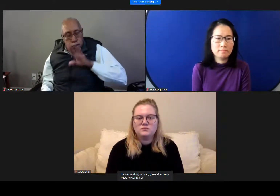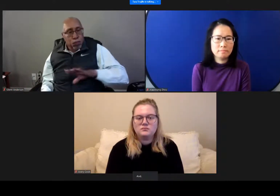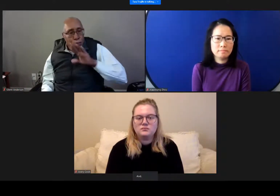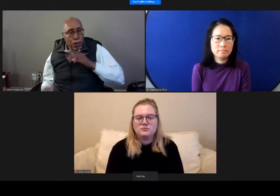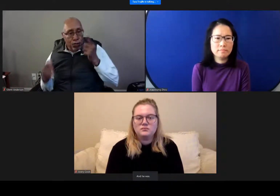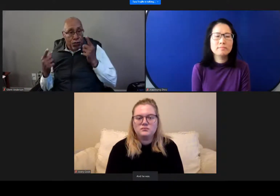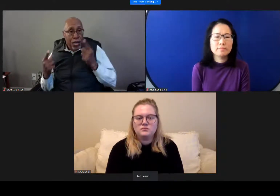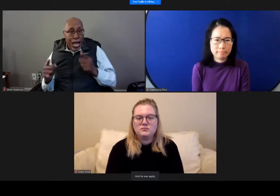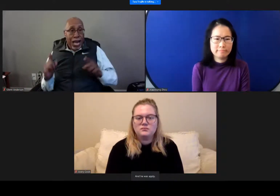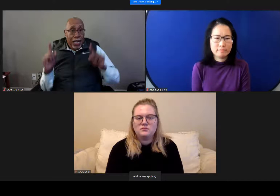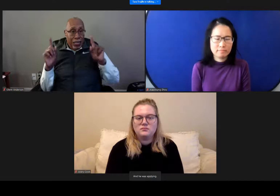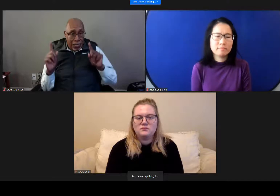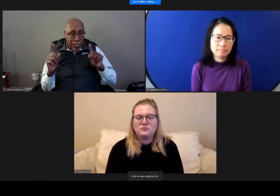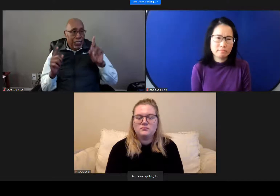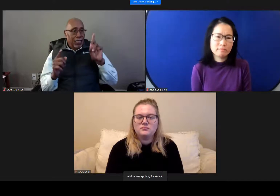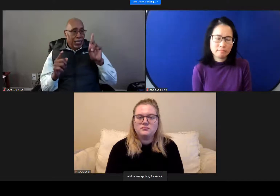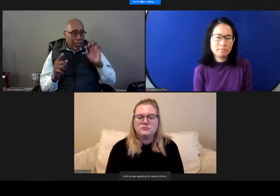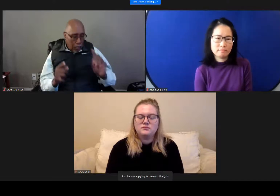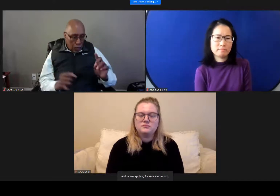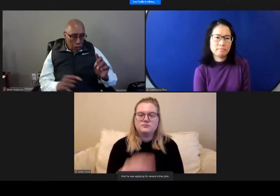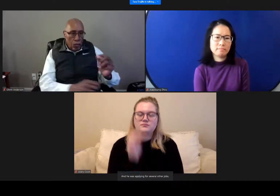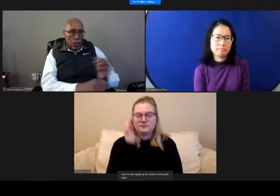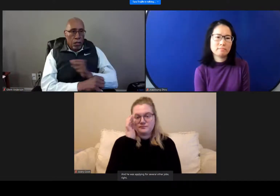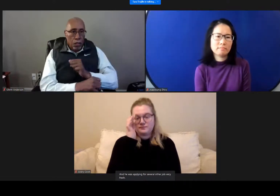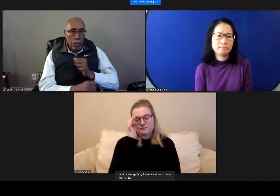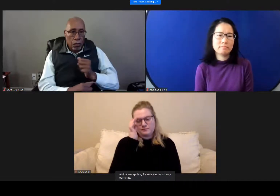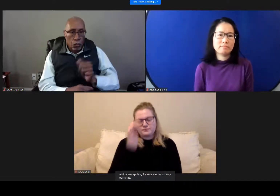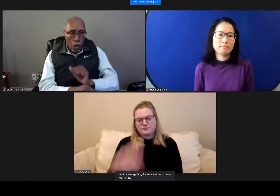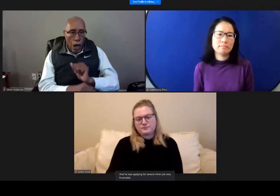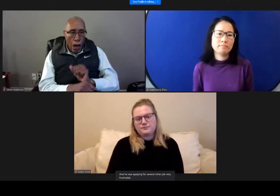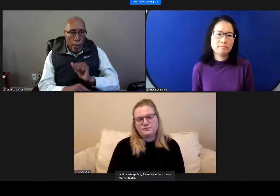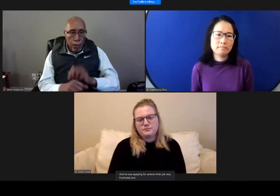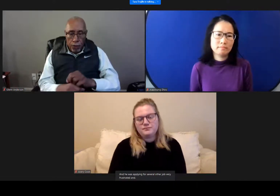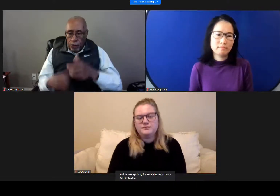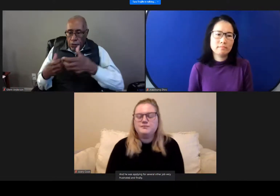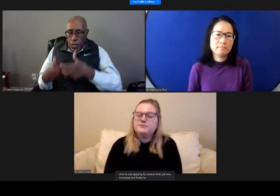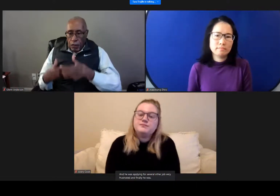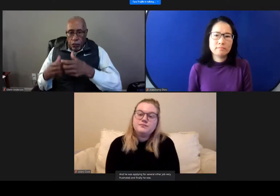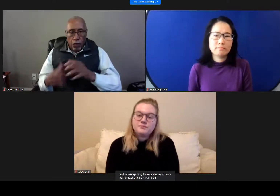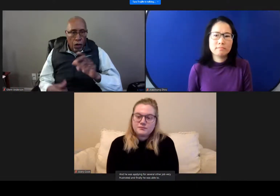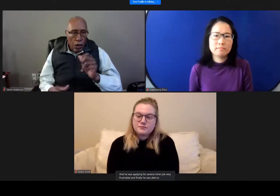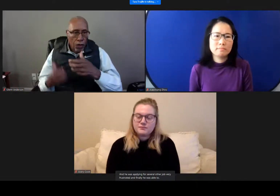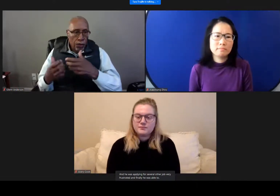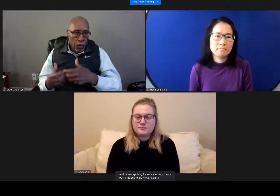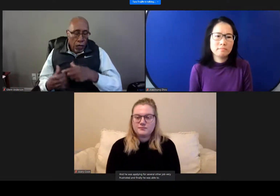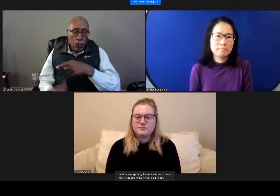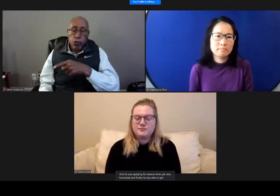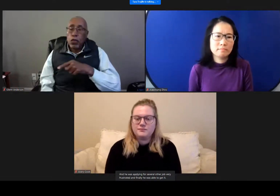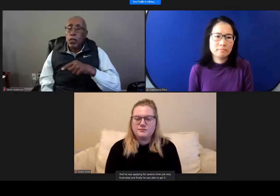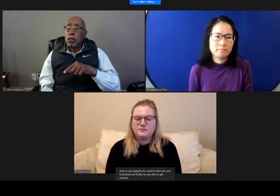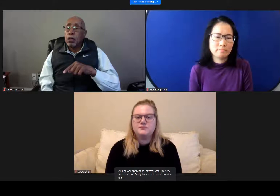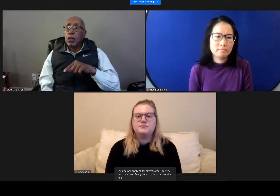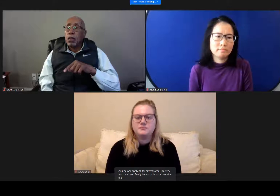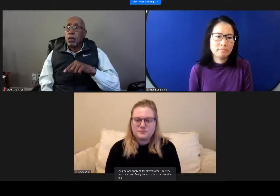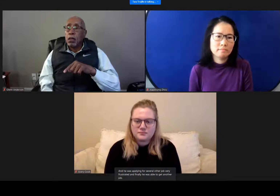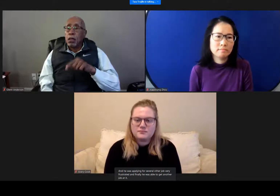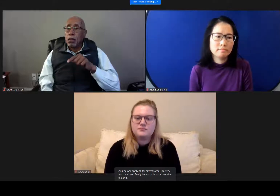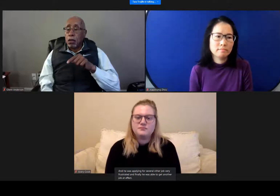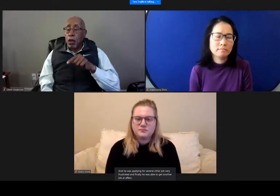And he was applying for several other jobs, very frustrated. And finally, he was able to get another job